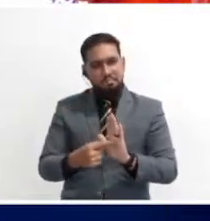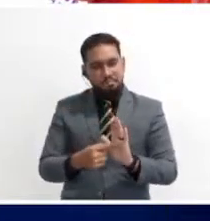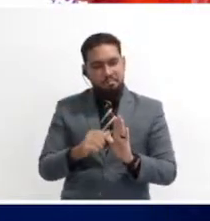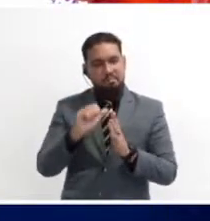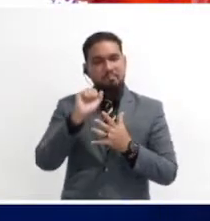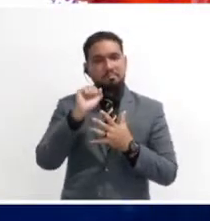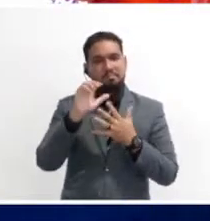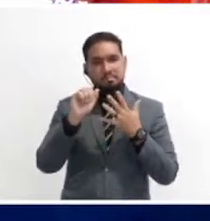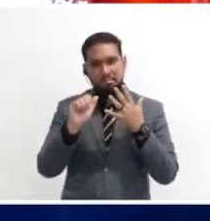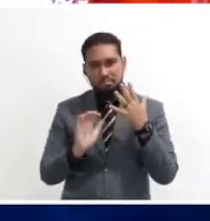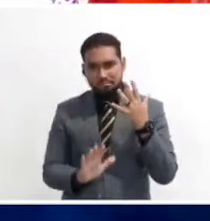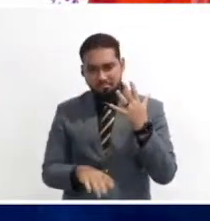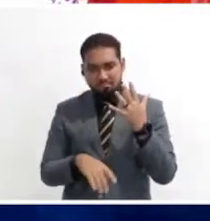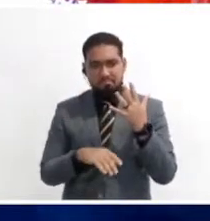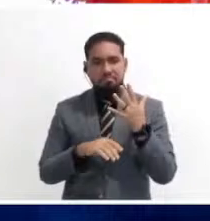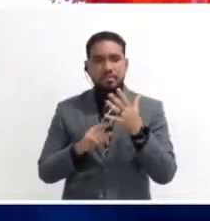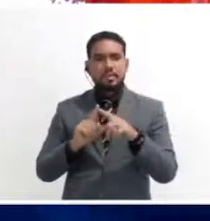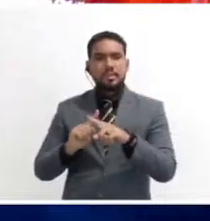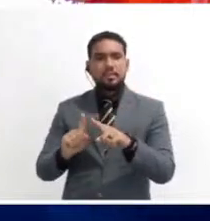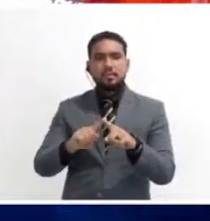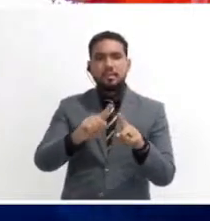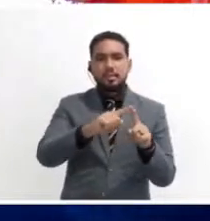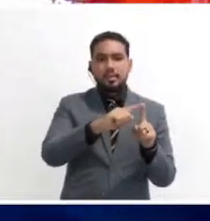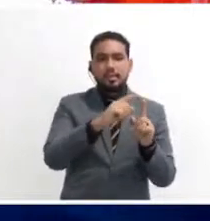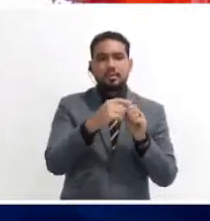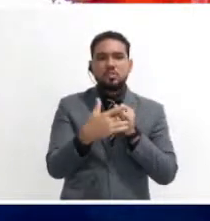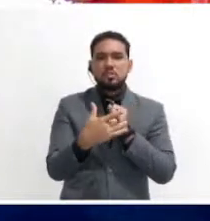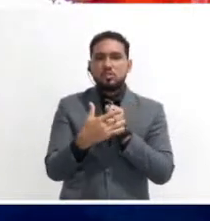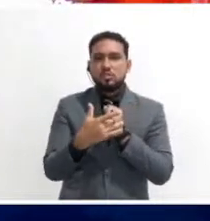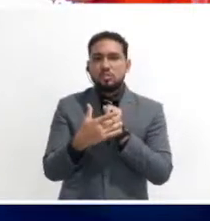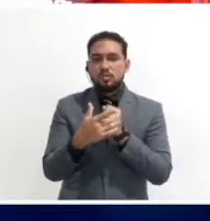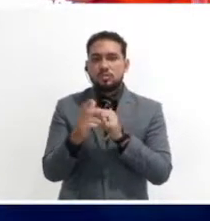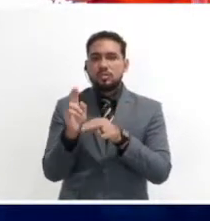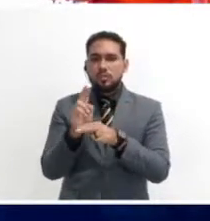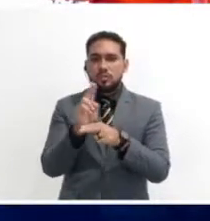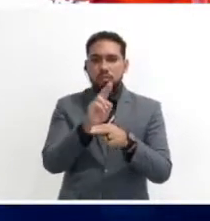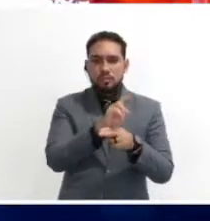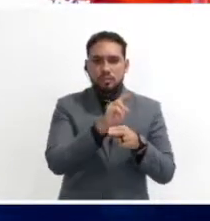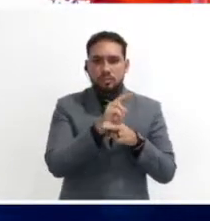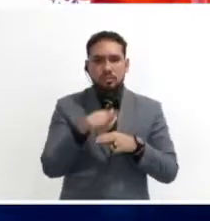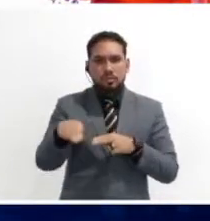different types of devices so you can kind of get a feel for what these things look like in real life.